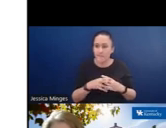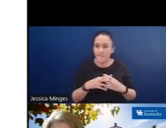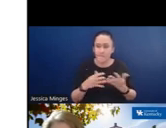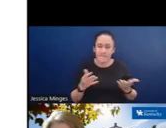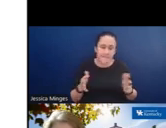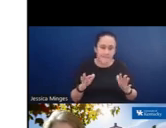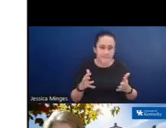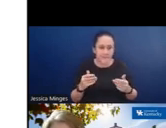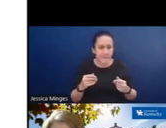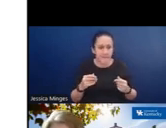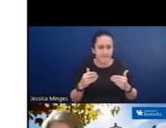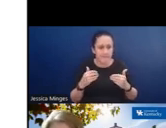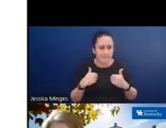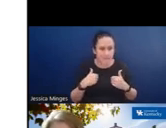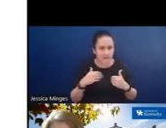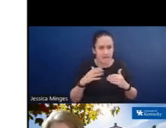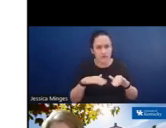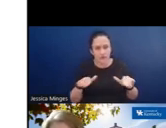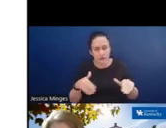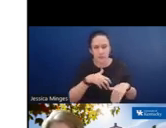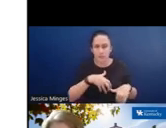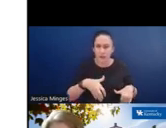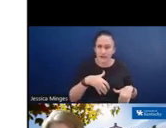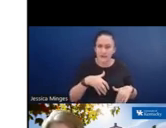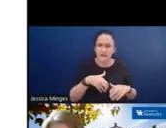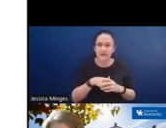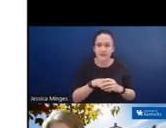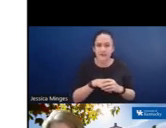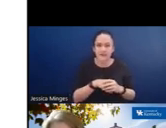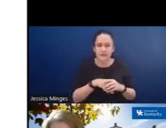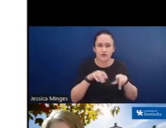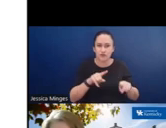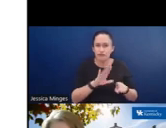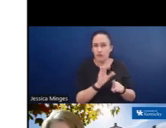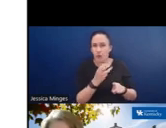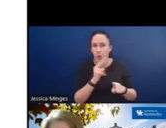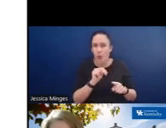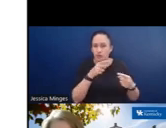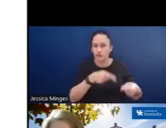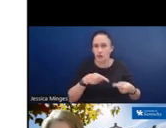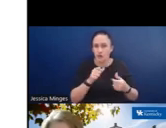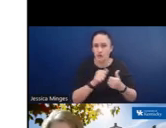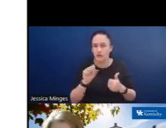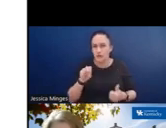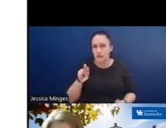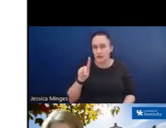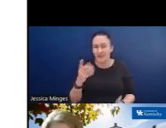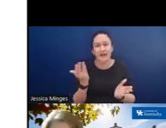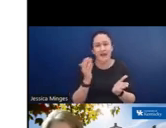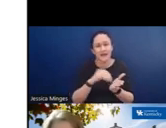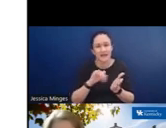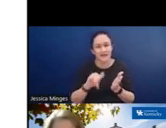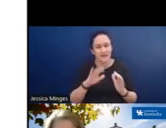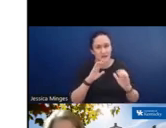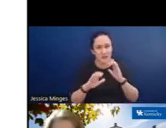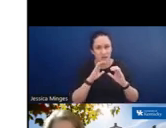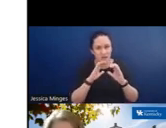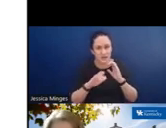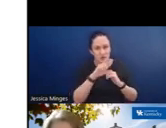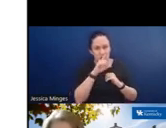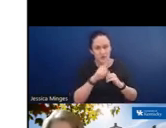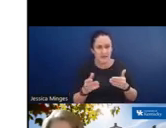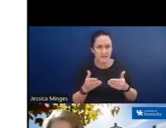children and pregnancies during their own struggles with substance use disorder. So again, that's a conversation that's really